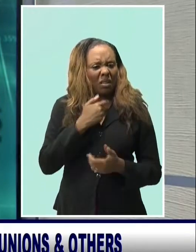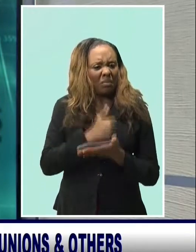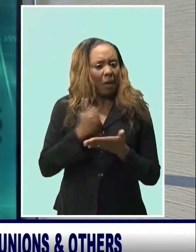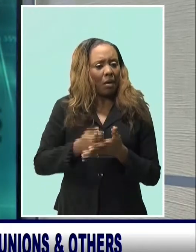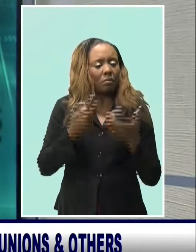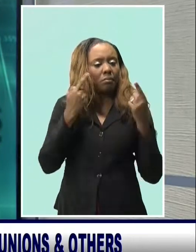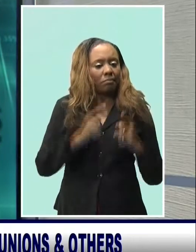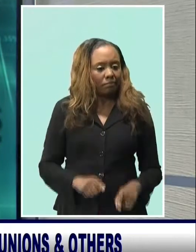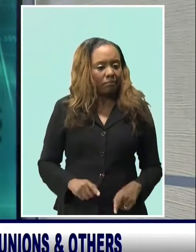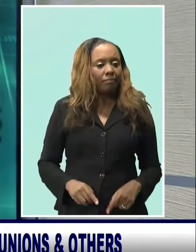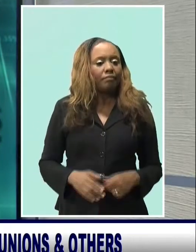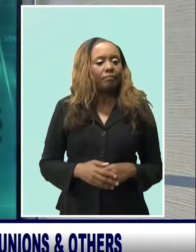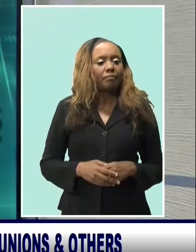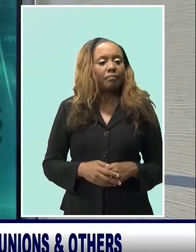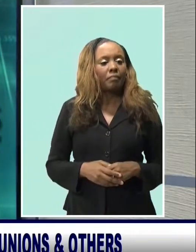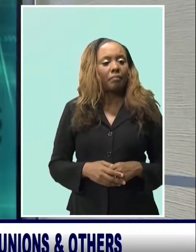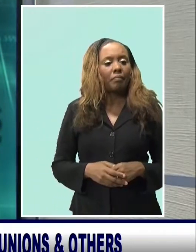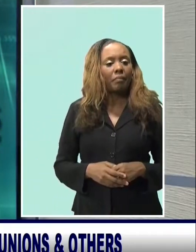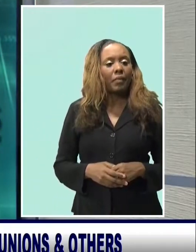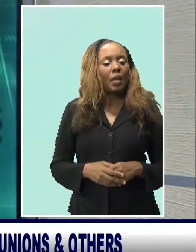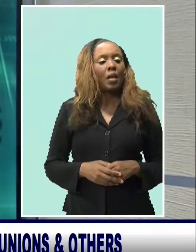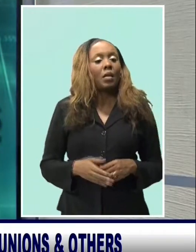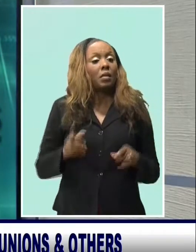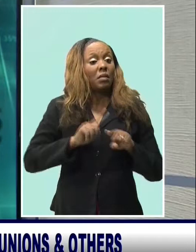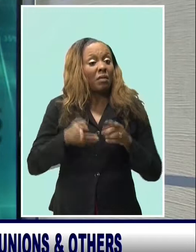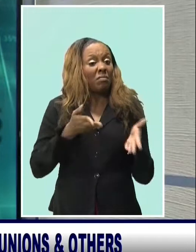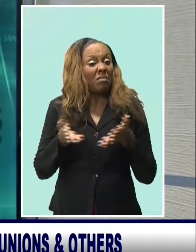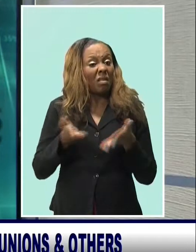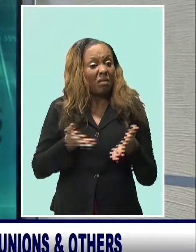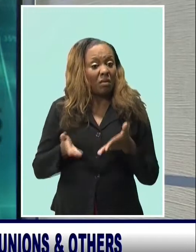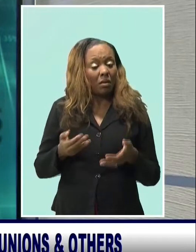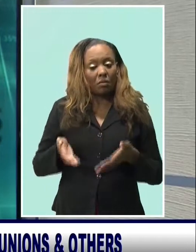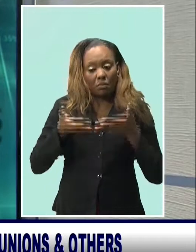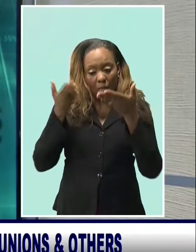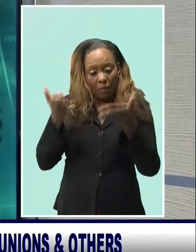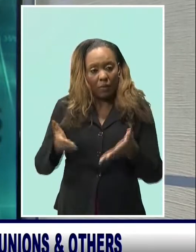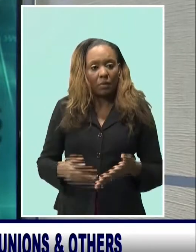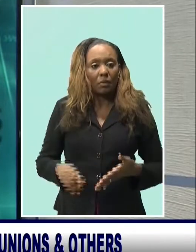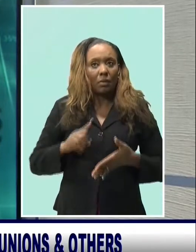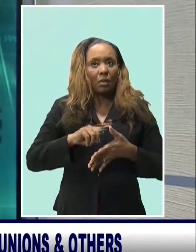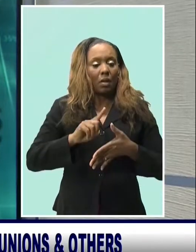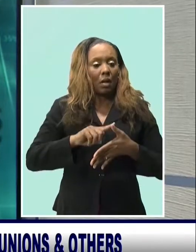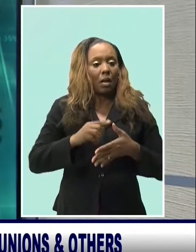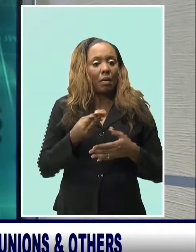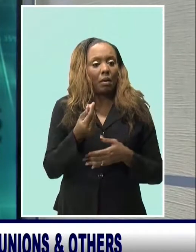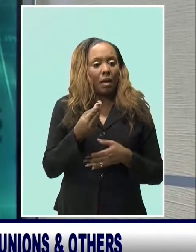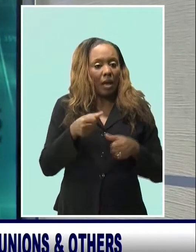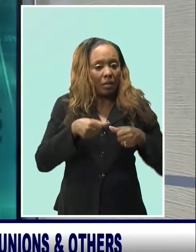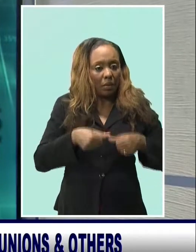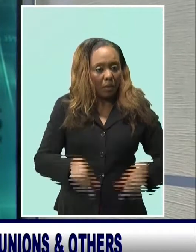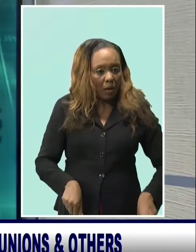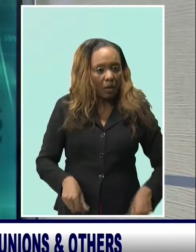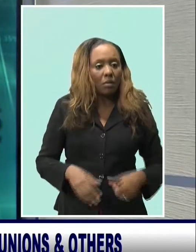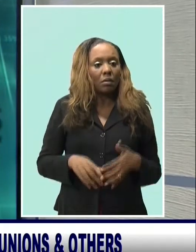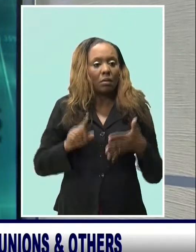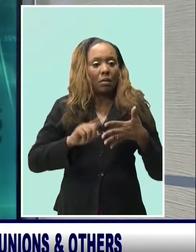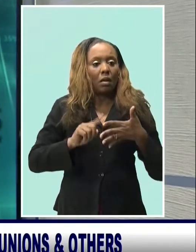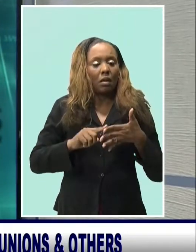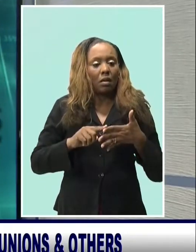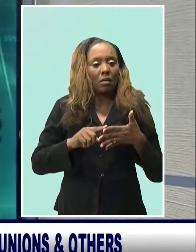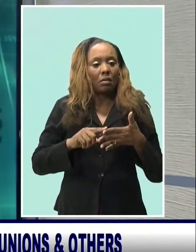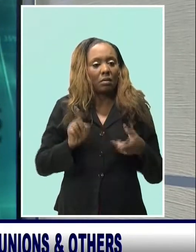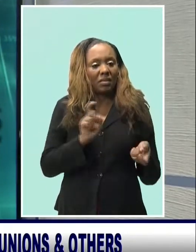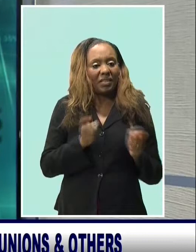agreed that the following services will be offered by all banks. Cash deposits over ABM limits, check